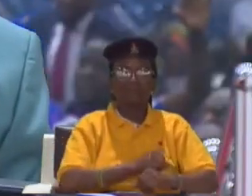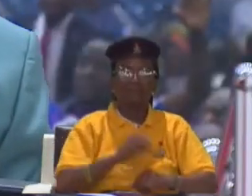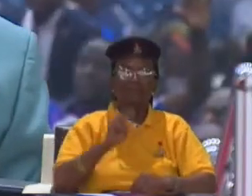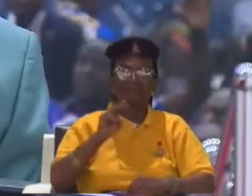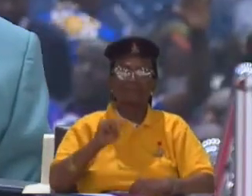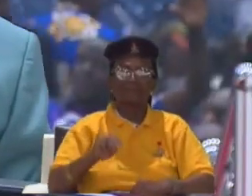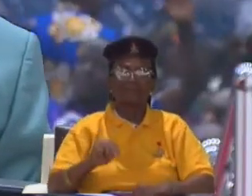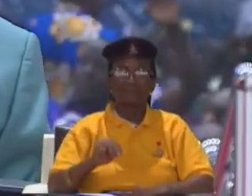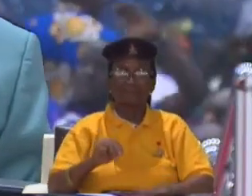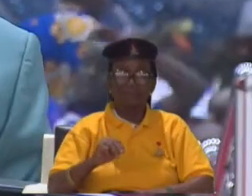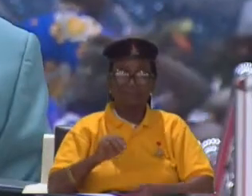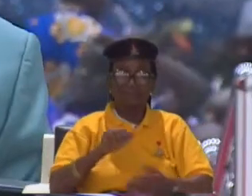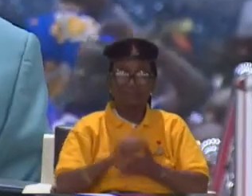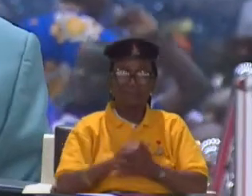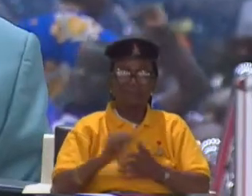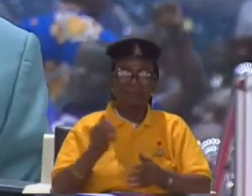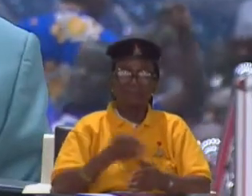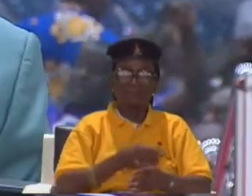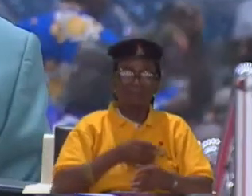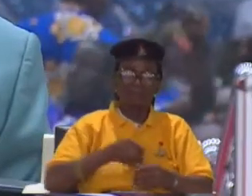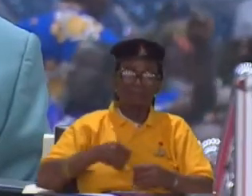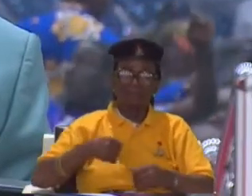last forever.